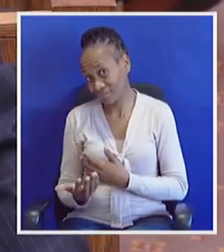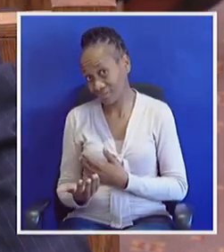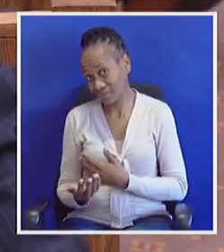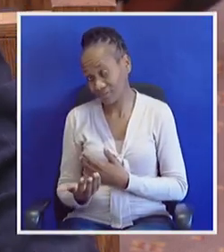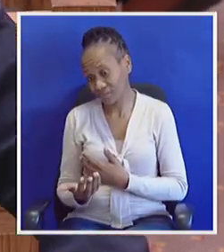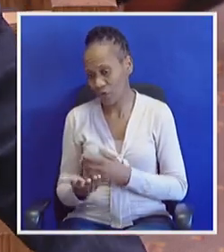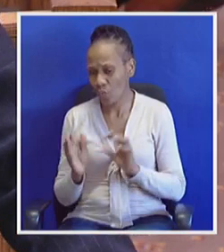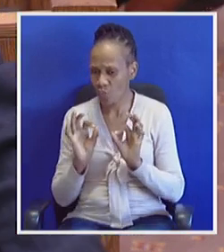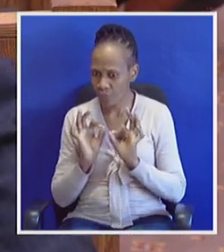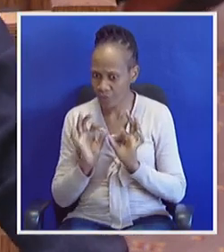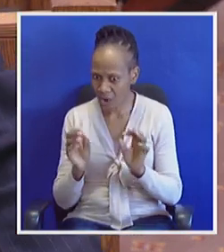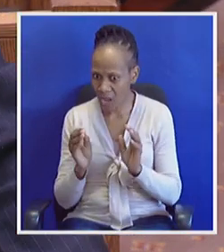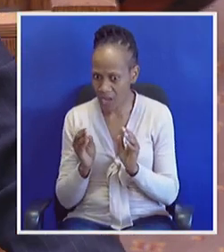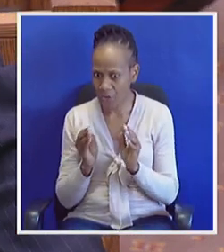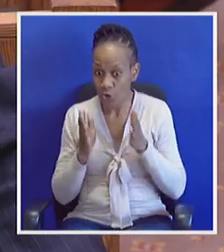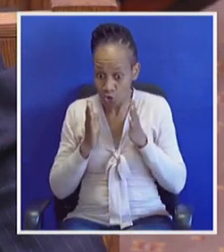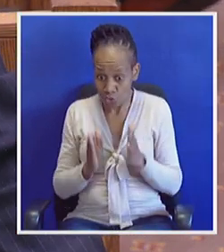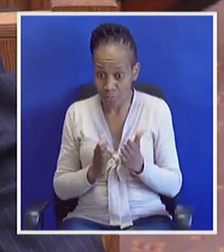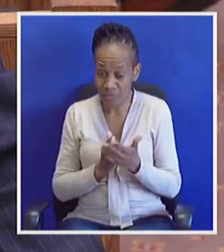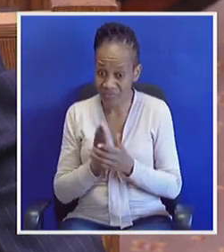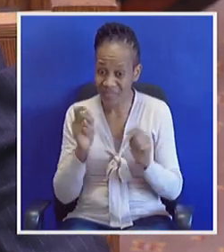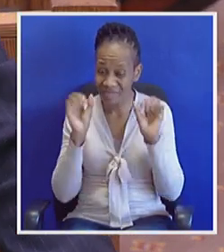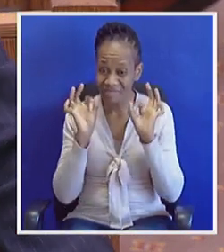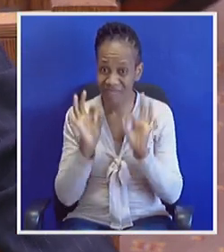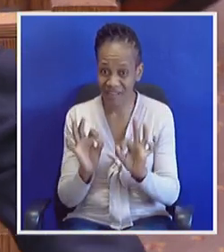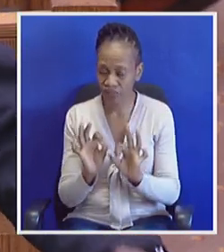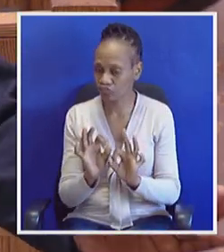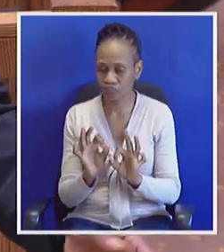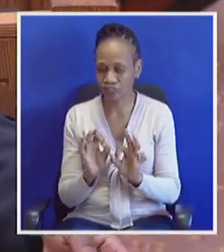inhuman to the Minister of